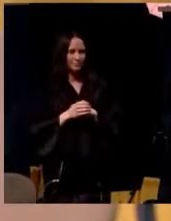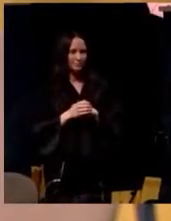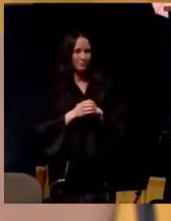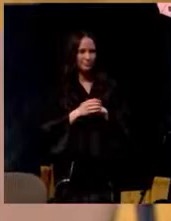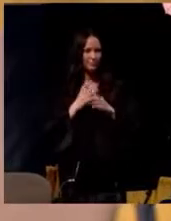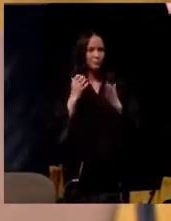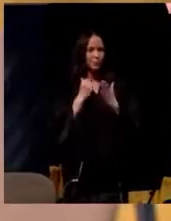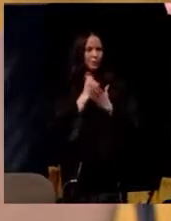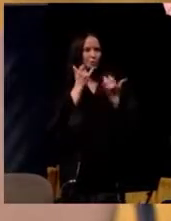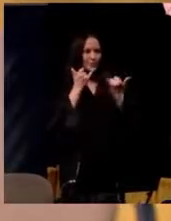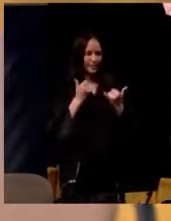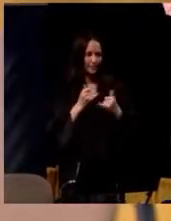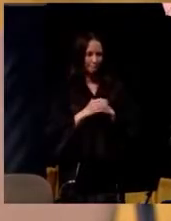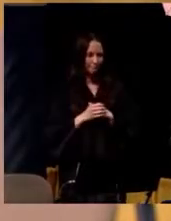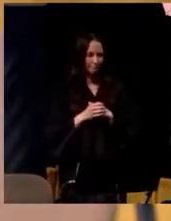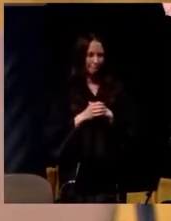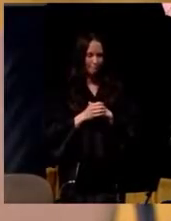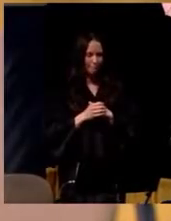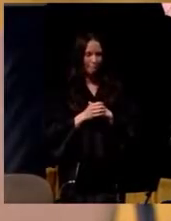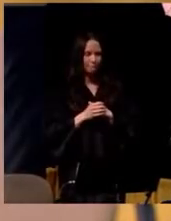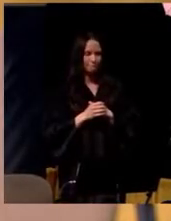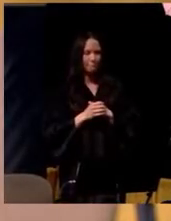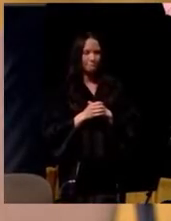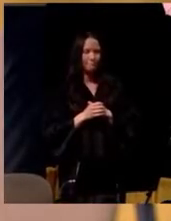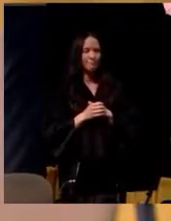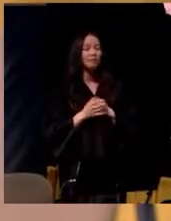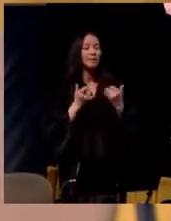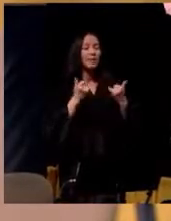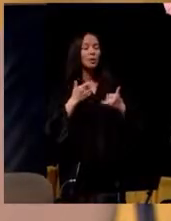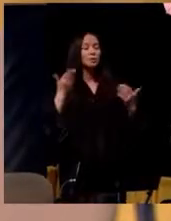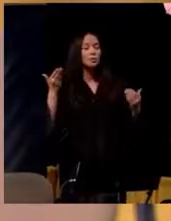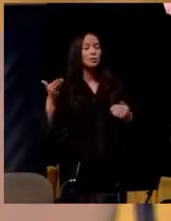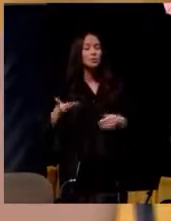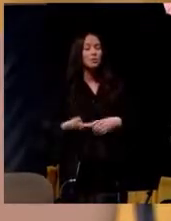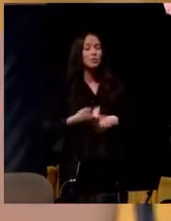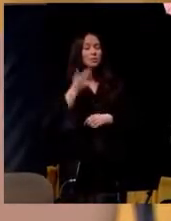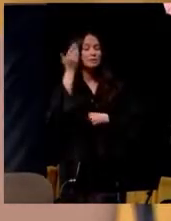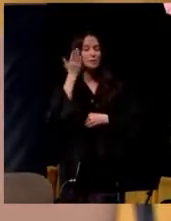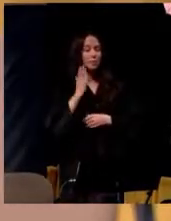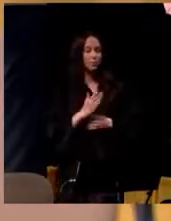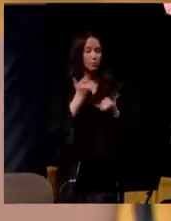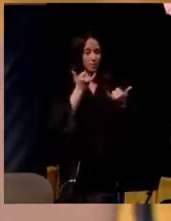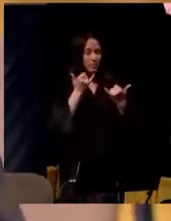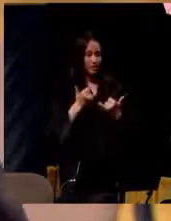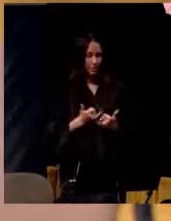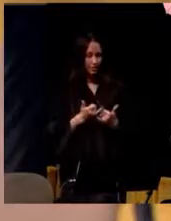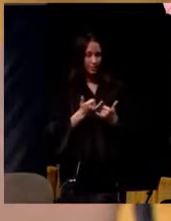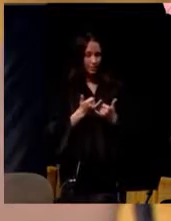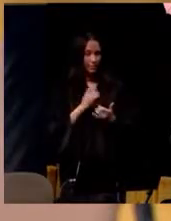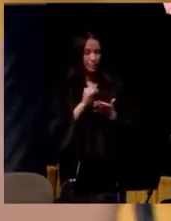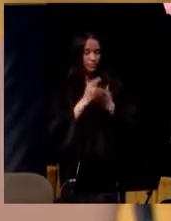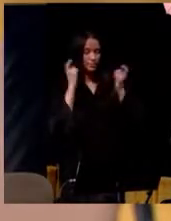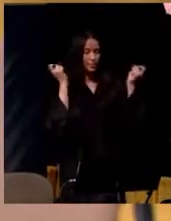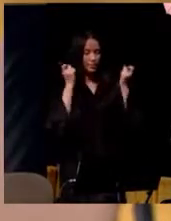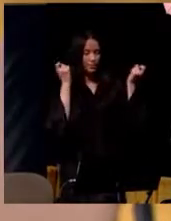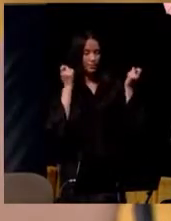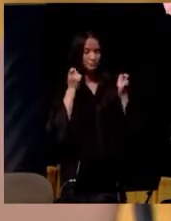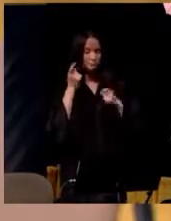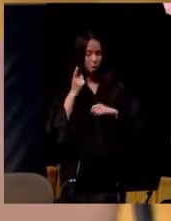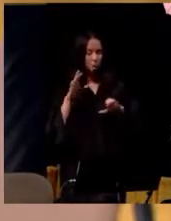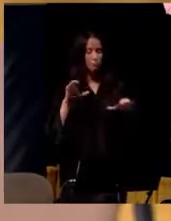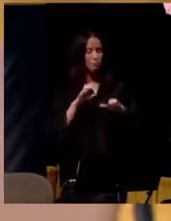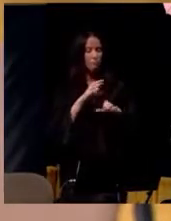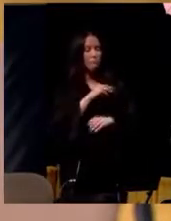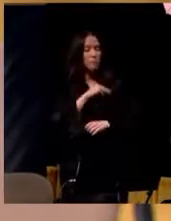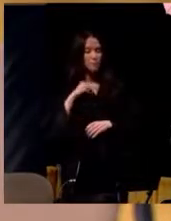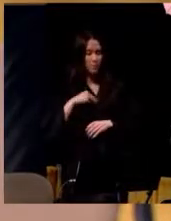time. I'm now pleased to introduce to you our presider for today's commencement ceremonies. She's an active